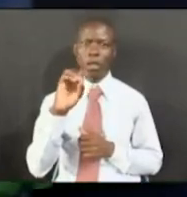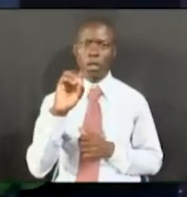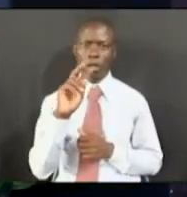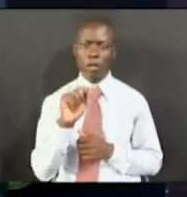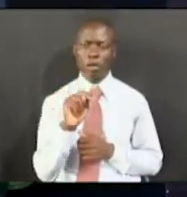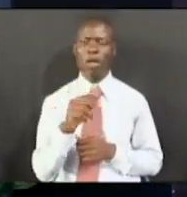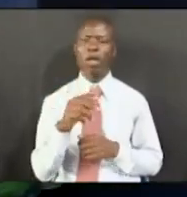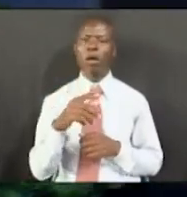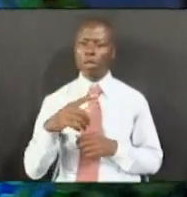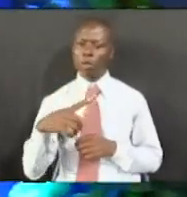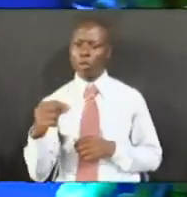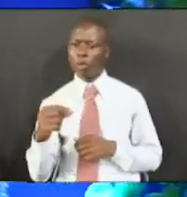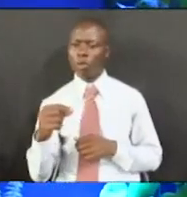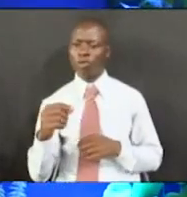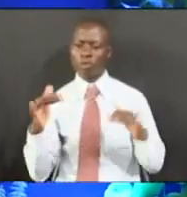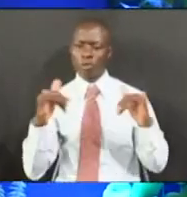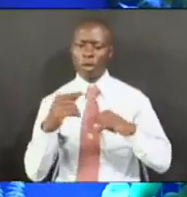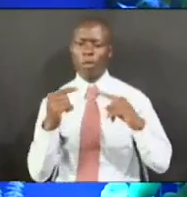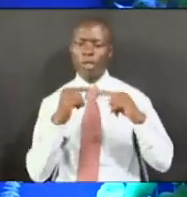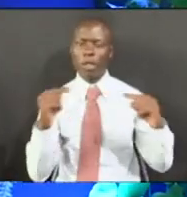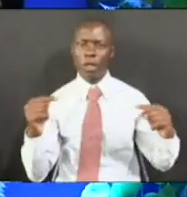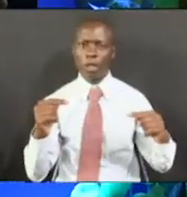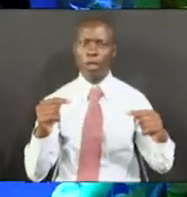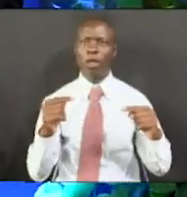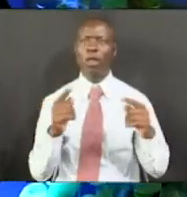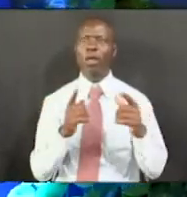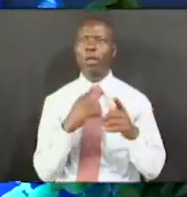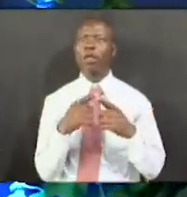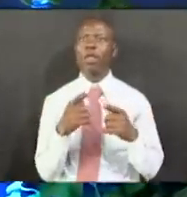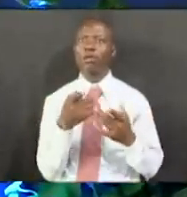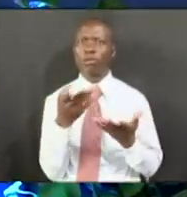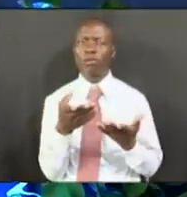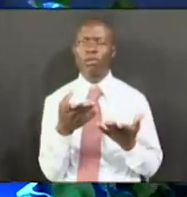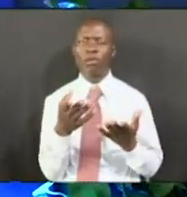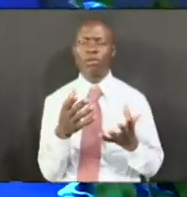of the enemy and he hears the one telling the dream.